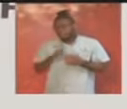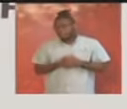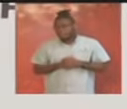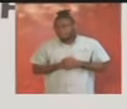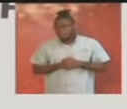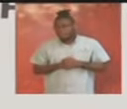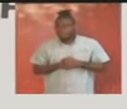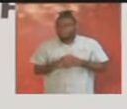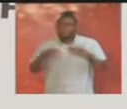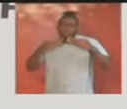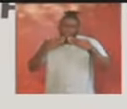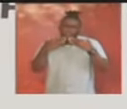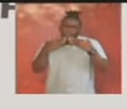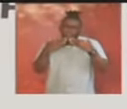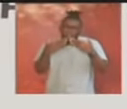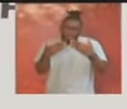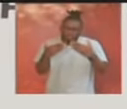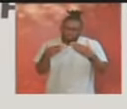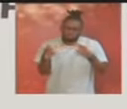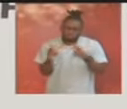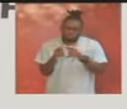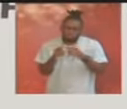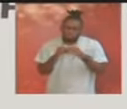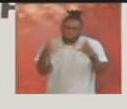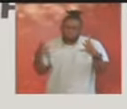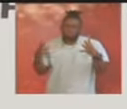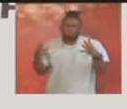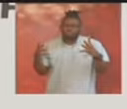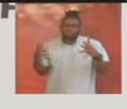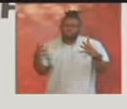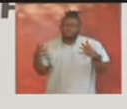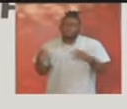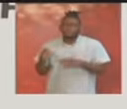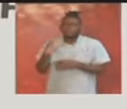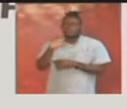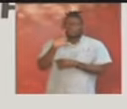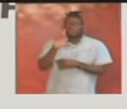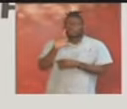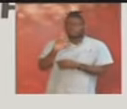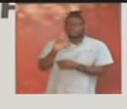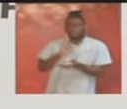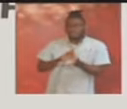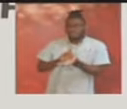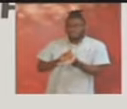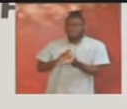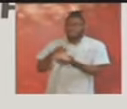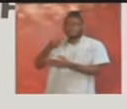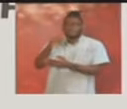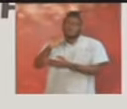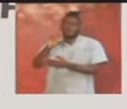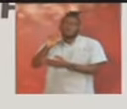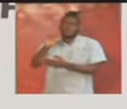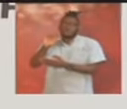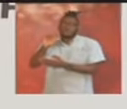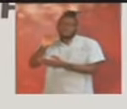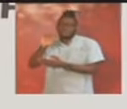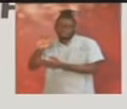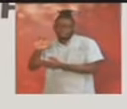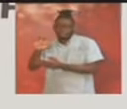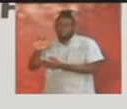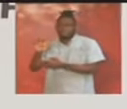Thank you very much, Dr. Hoyt, for that reminder as we go into what is one of the long weekends every year, the